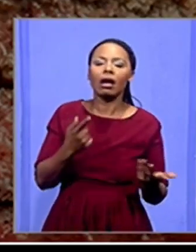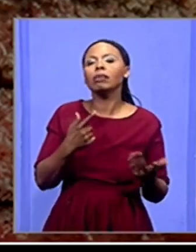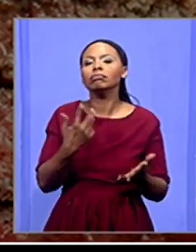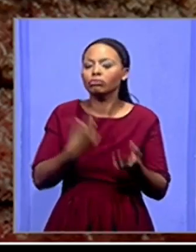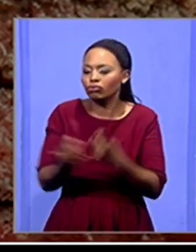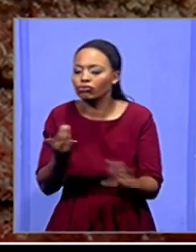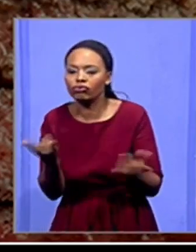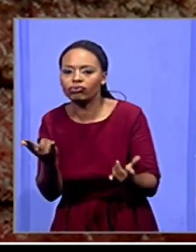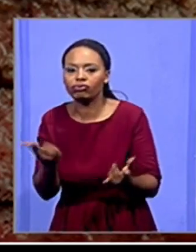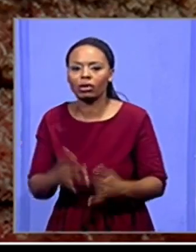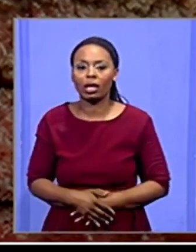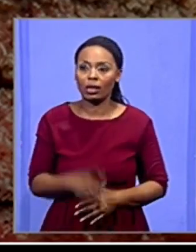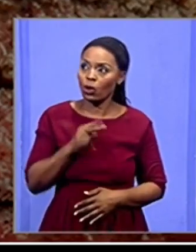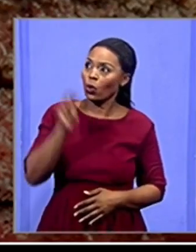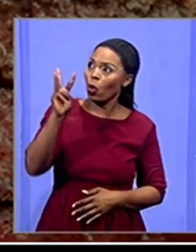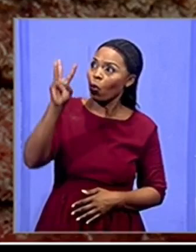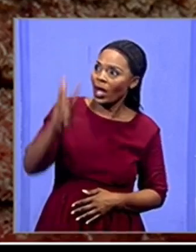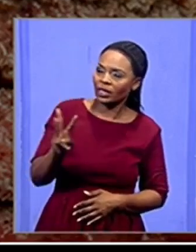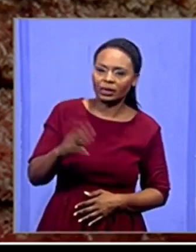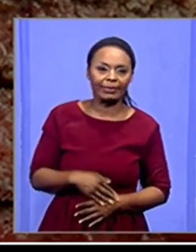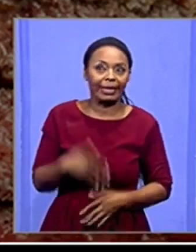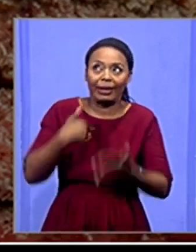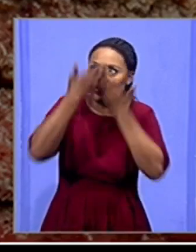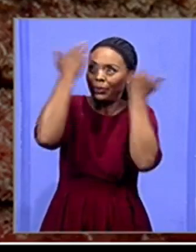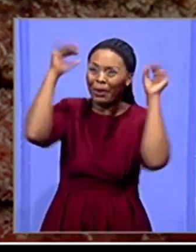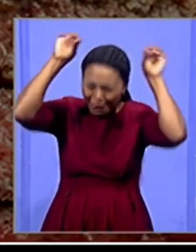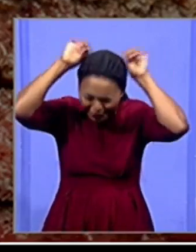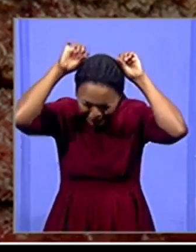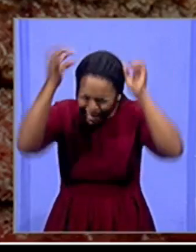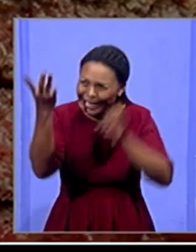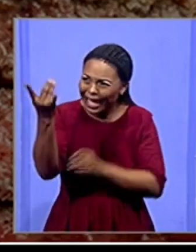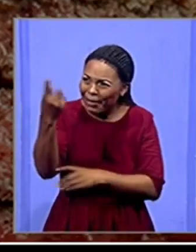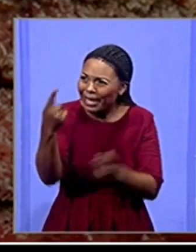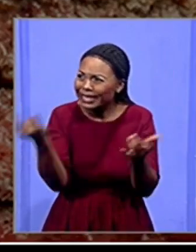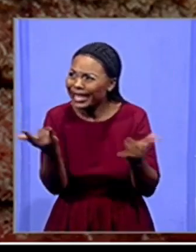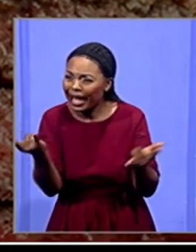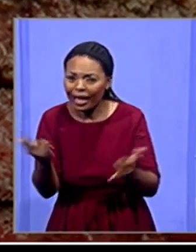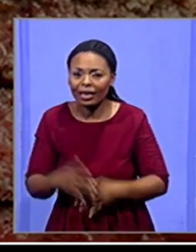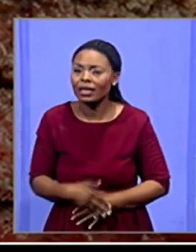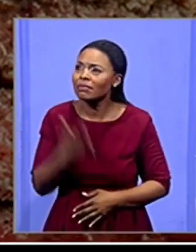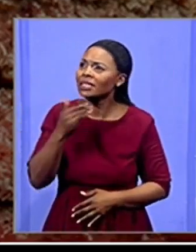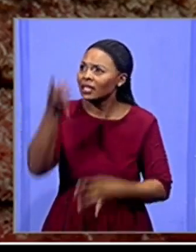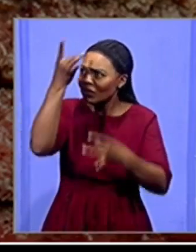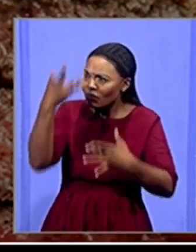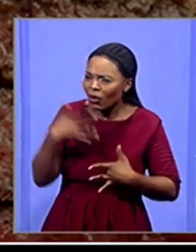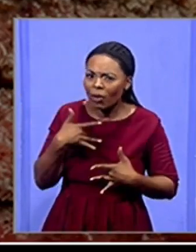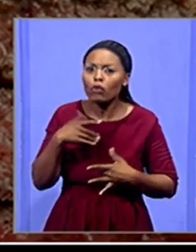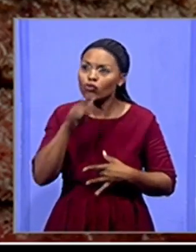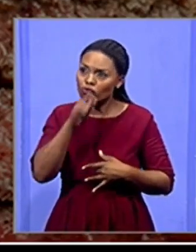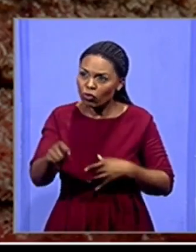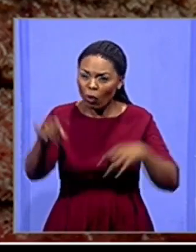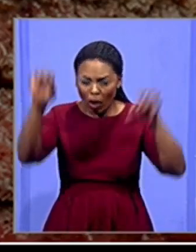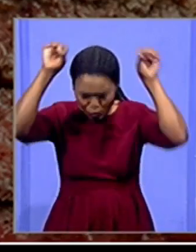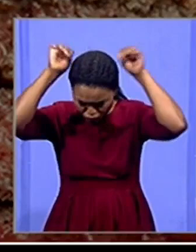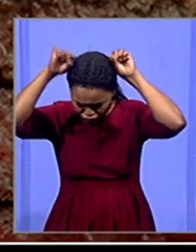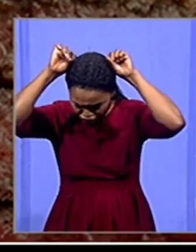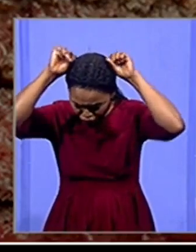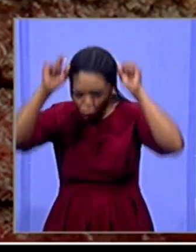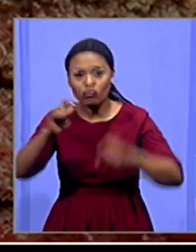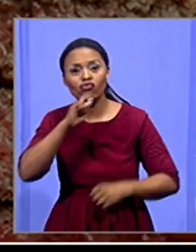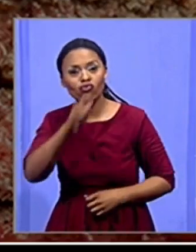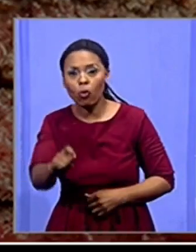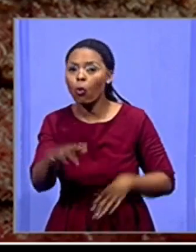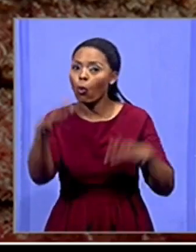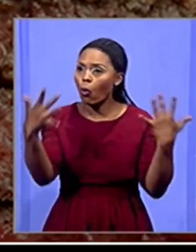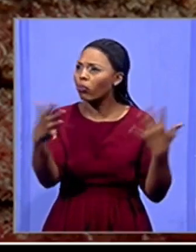Northwest mare ga ke tsebe gore go na le nama ya pokolo e rekisiwang morekiši a re bolelele nnete gore nama ke ya pokolo gore re tsebe gore ga re reka